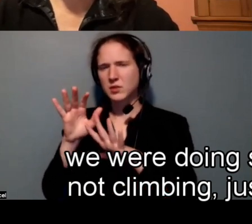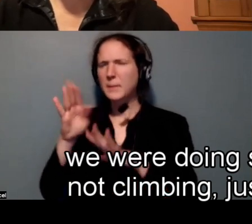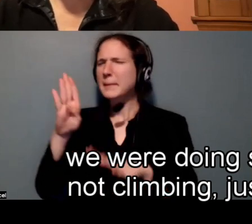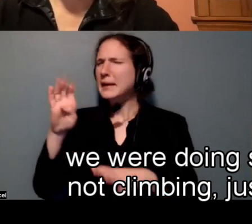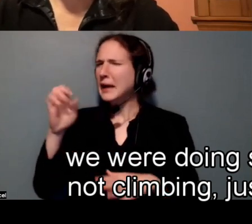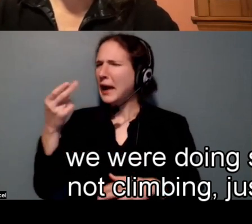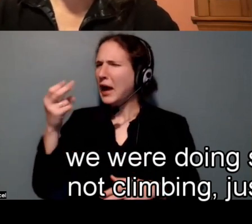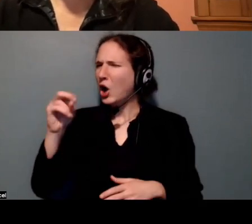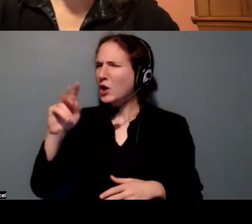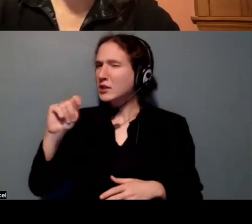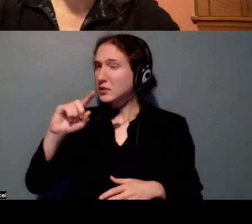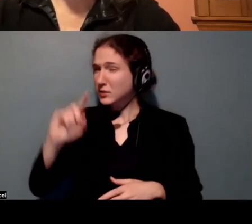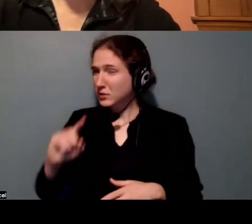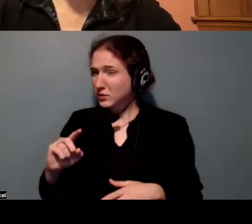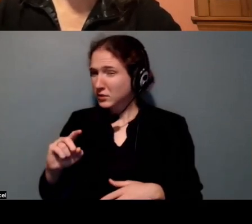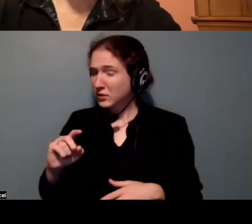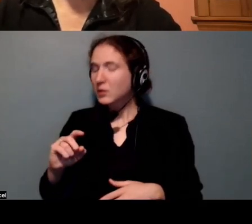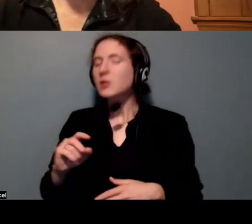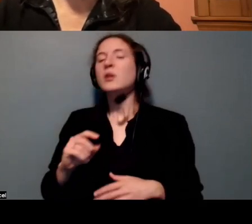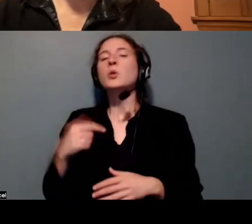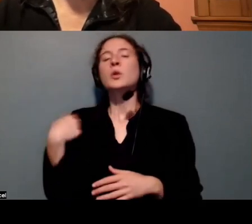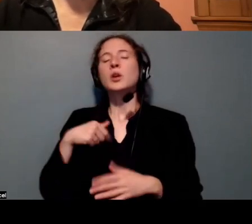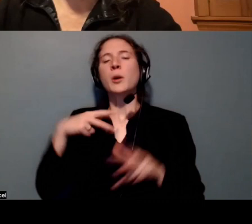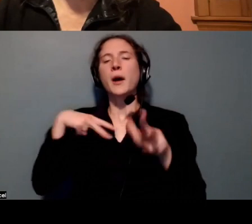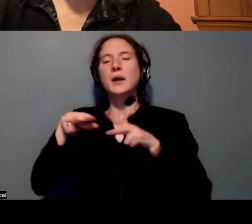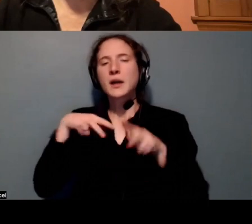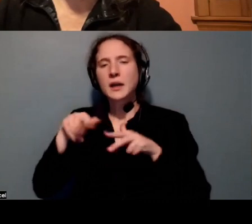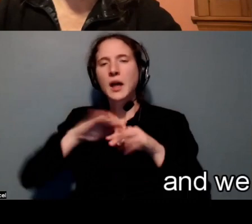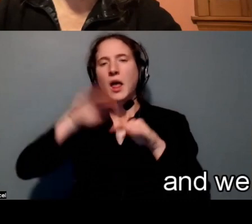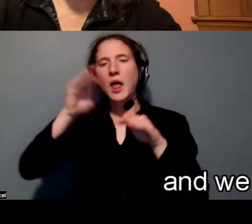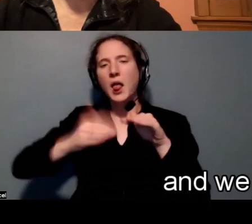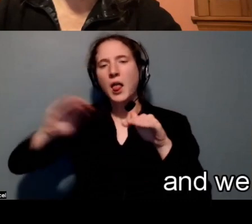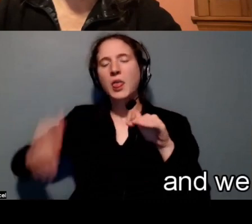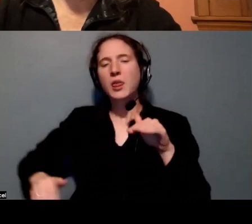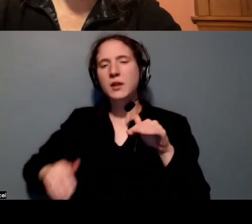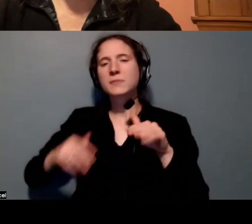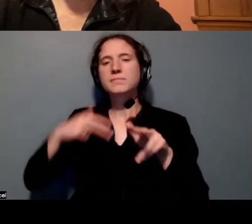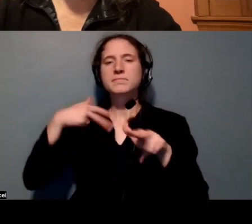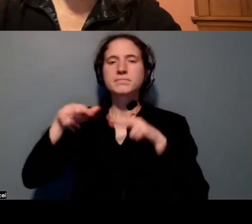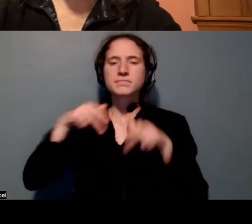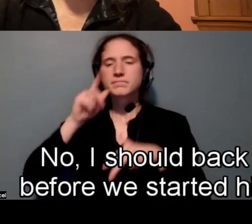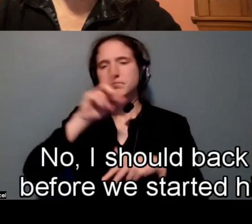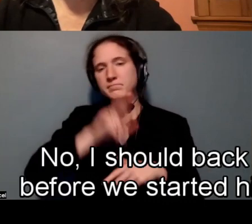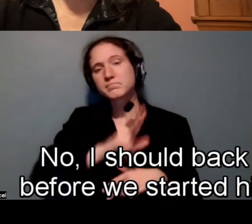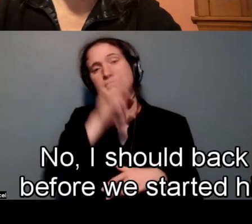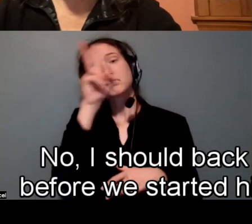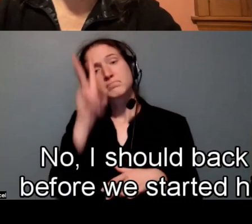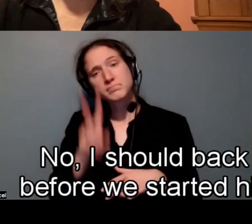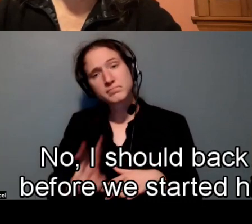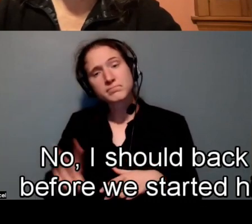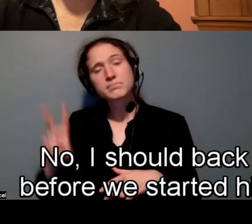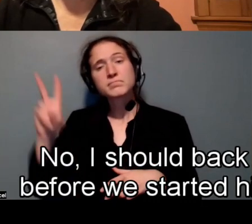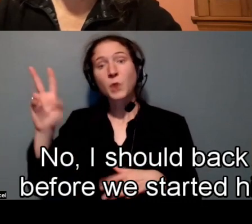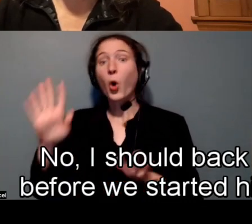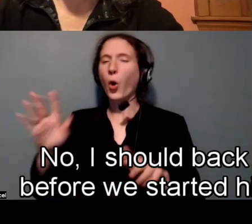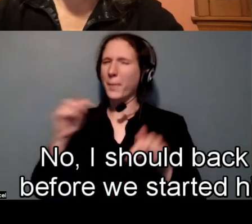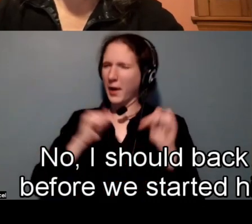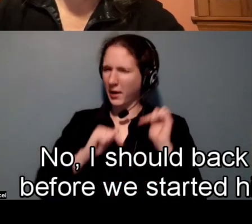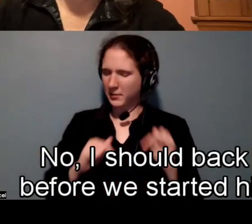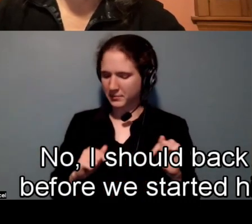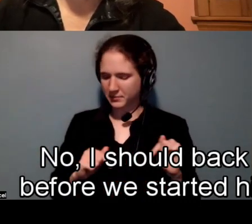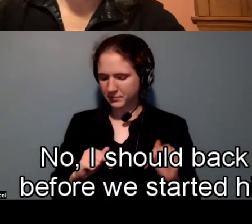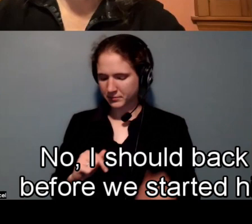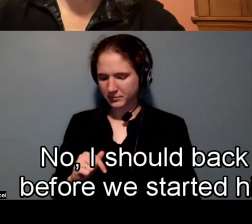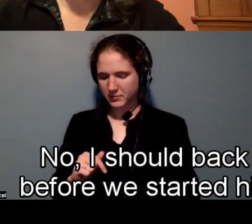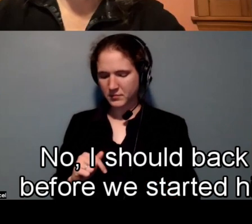just hiking in hills. And we came, no, I should back up. The